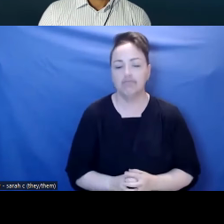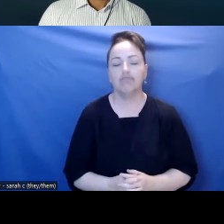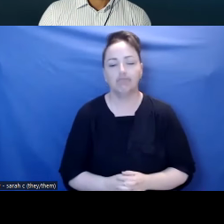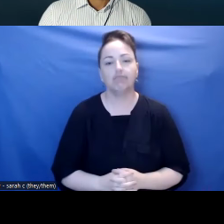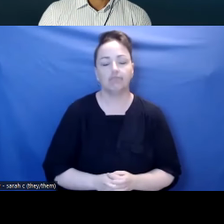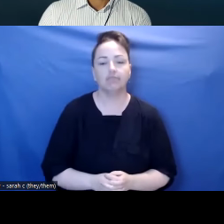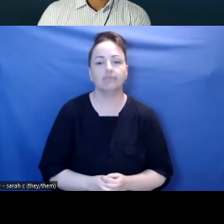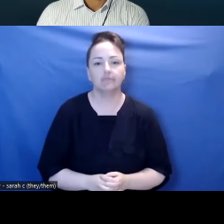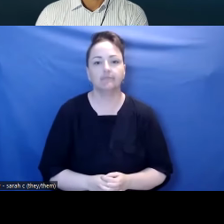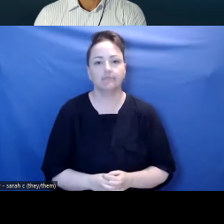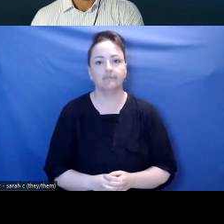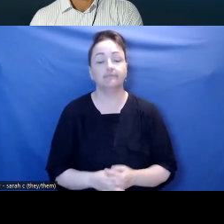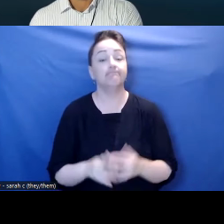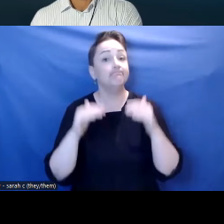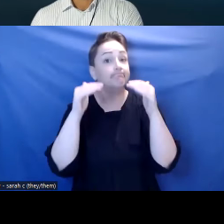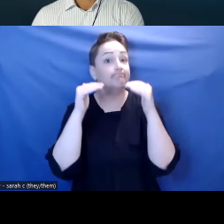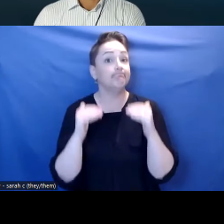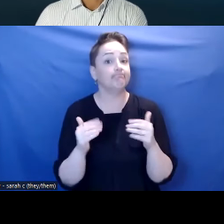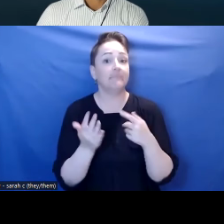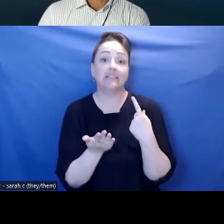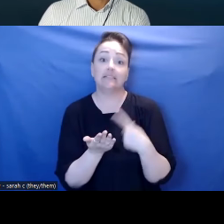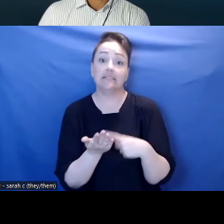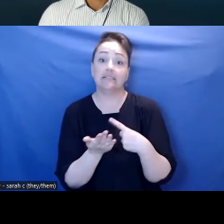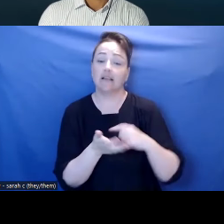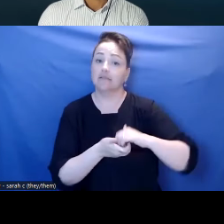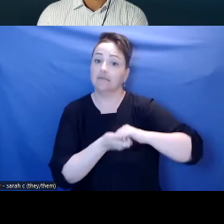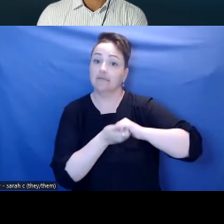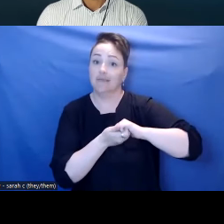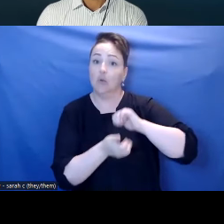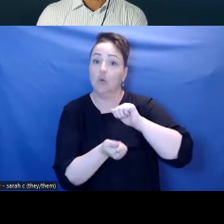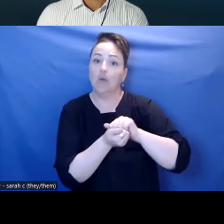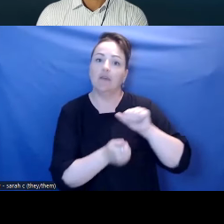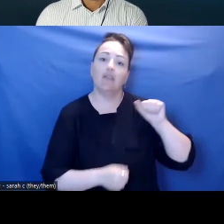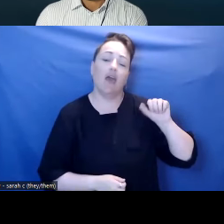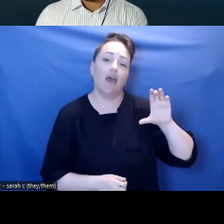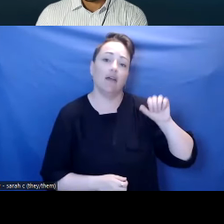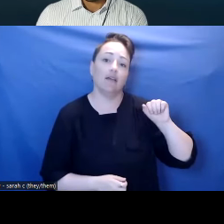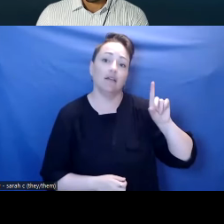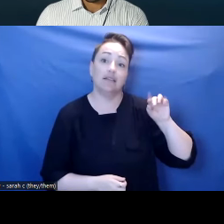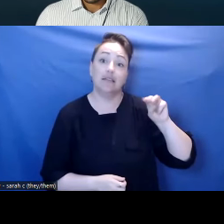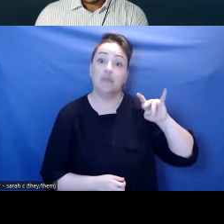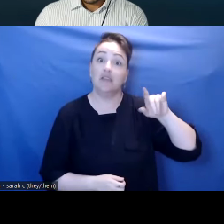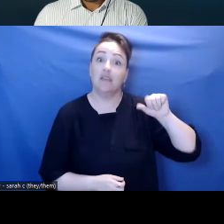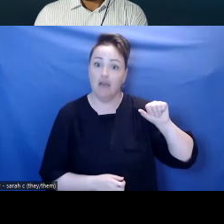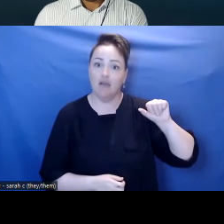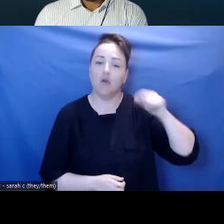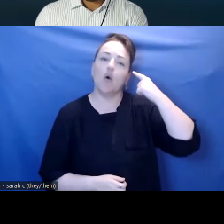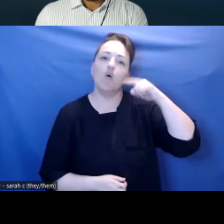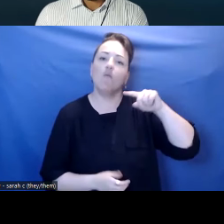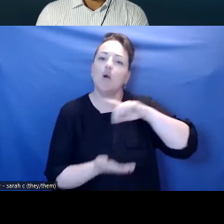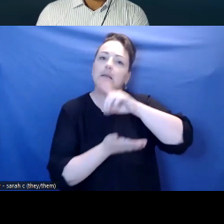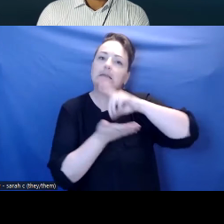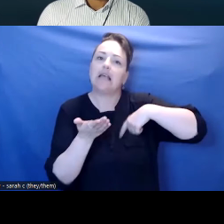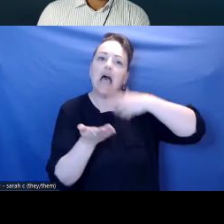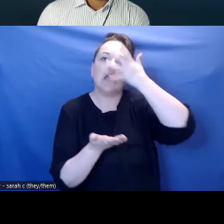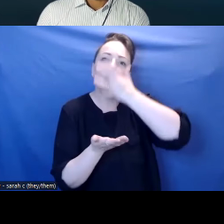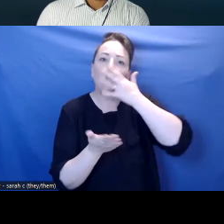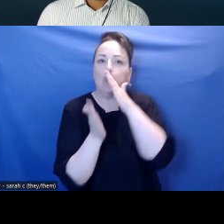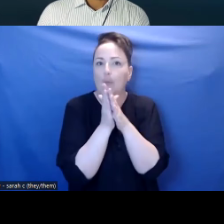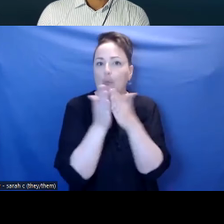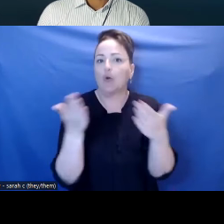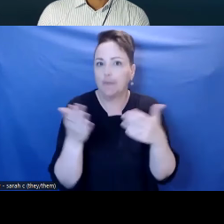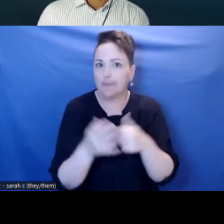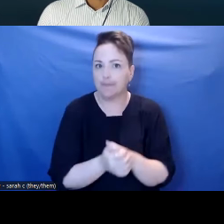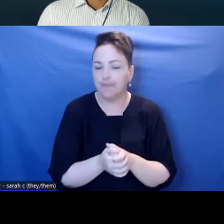And now I'd like to discuss our collaboration with academia to develop the design lookbook. So we collaborated with students